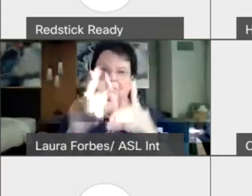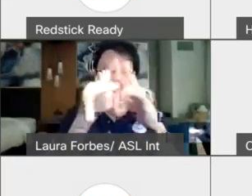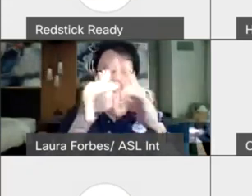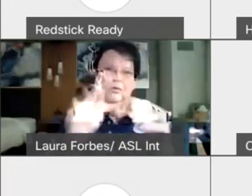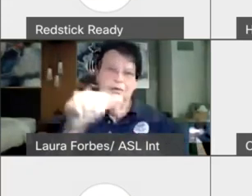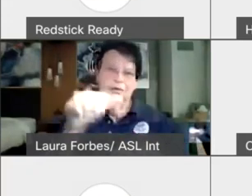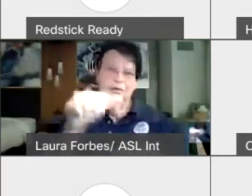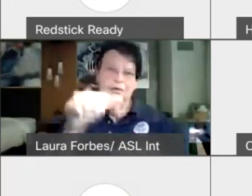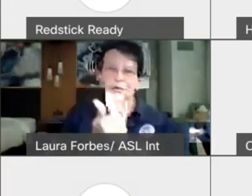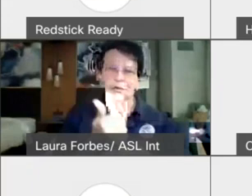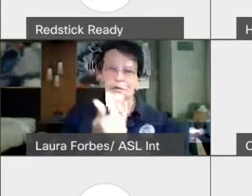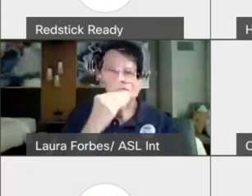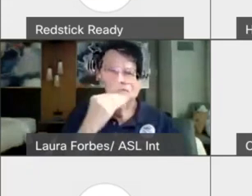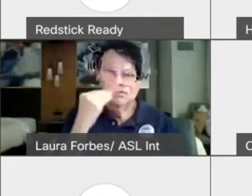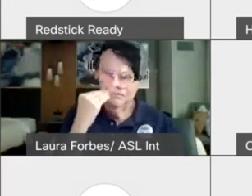out.